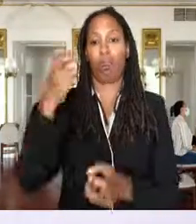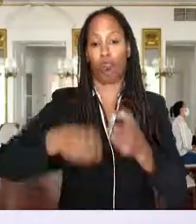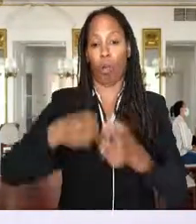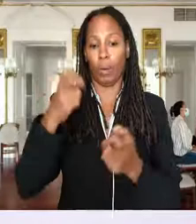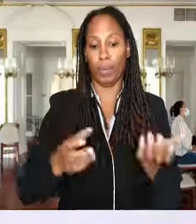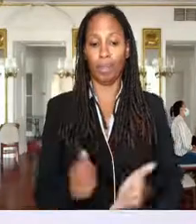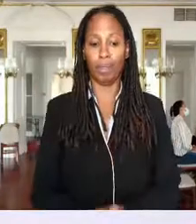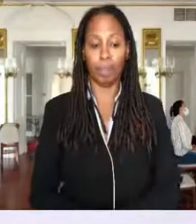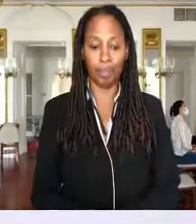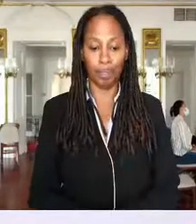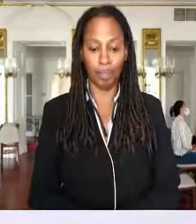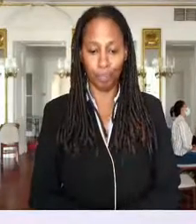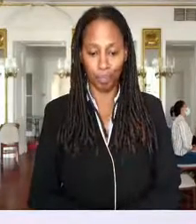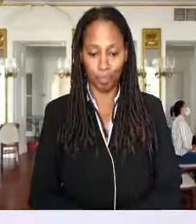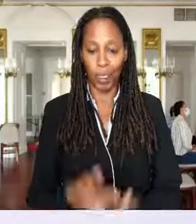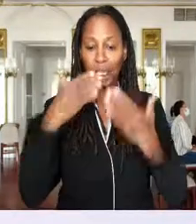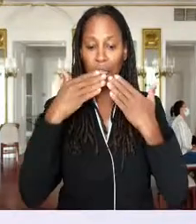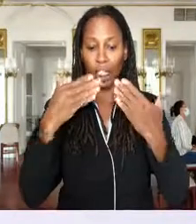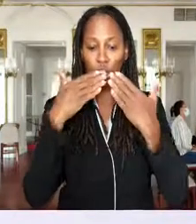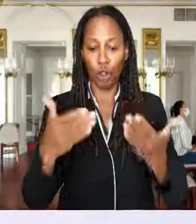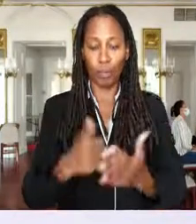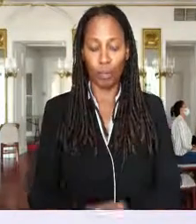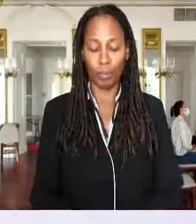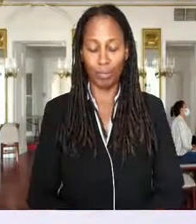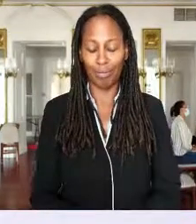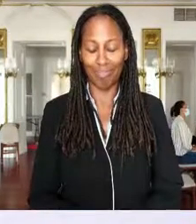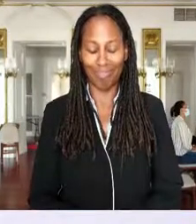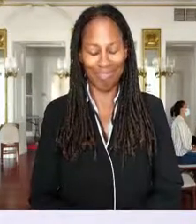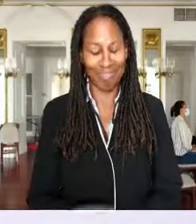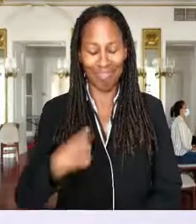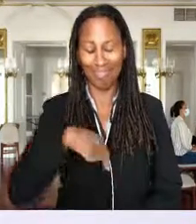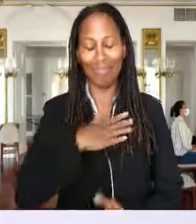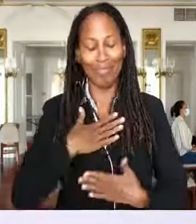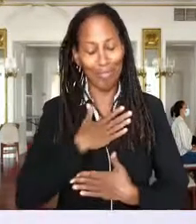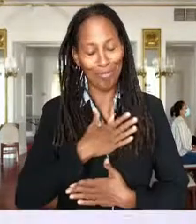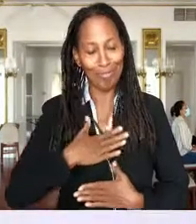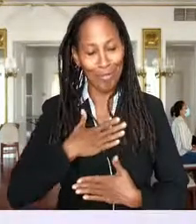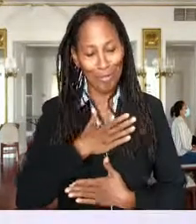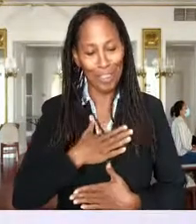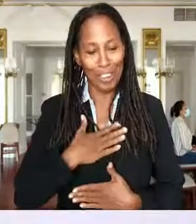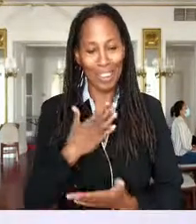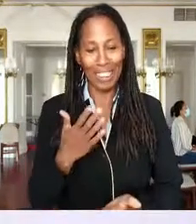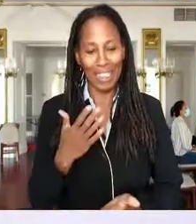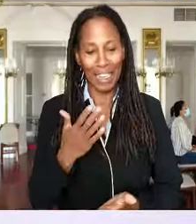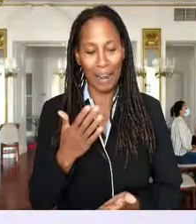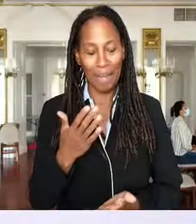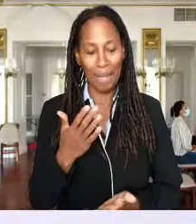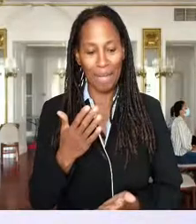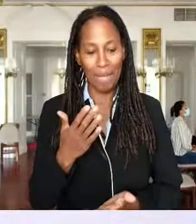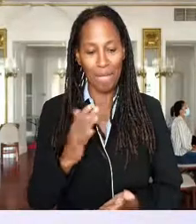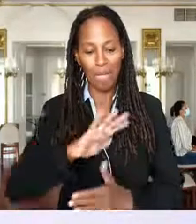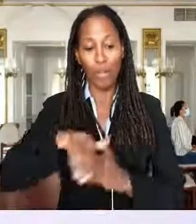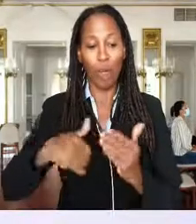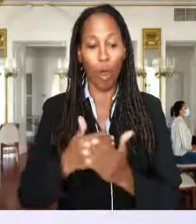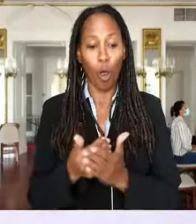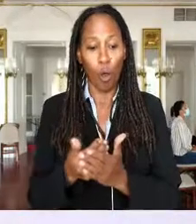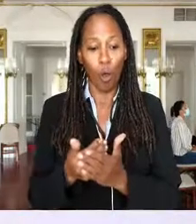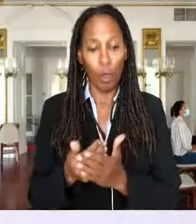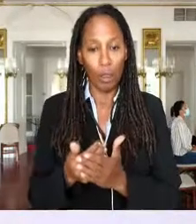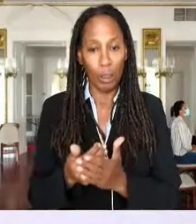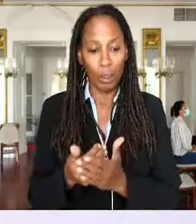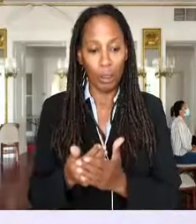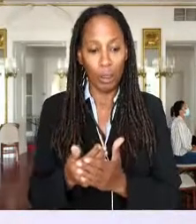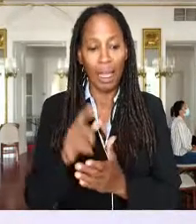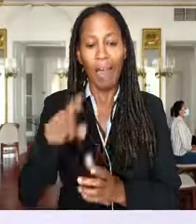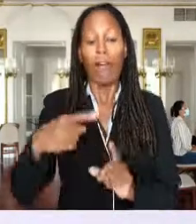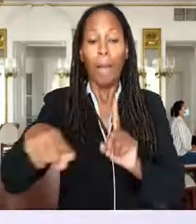I'll keep it there. Thank you so much. You're welcome. I would appreciate it. You know, when all the writers about this, I try to always